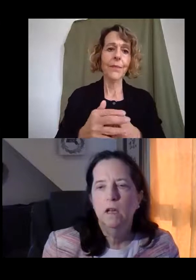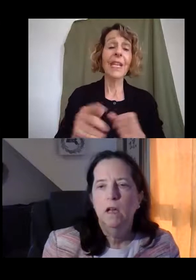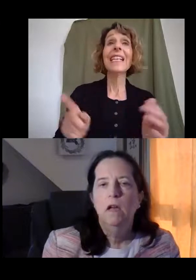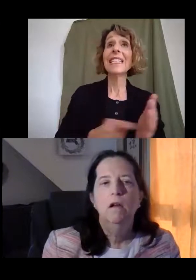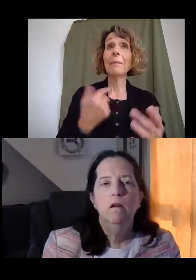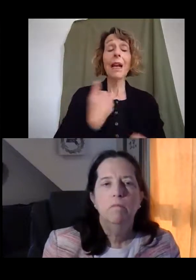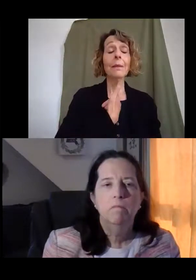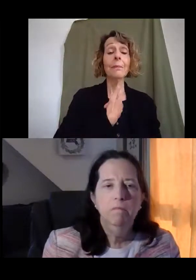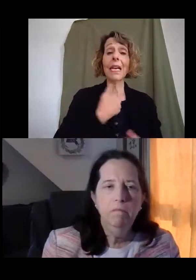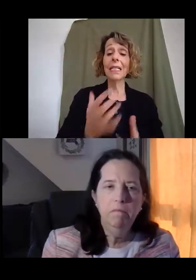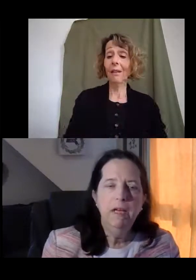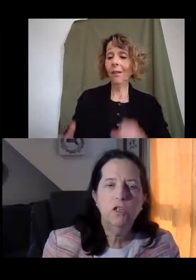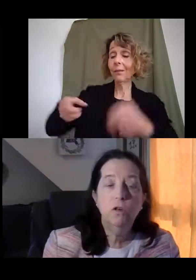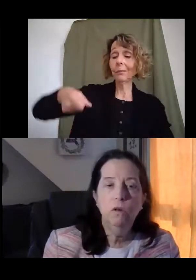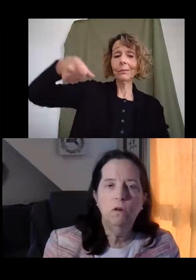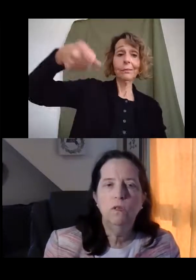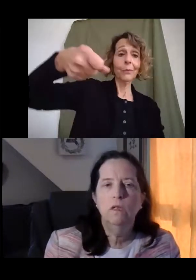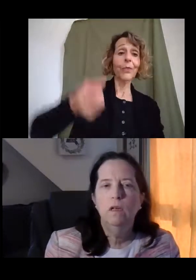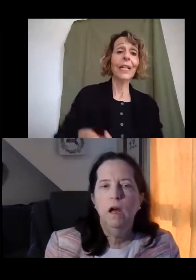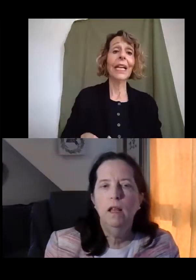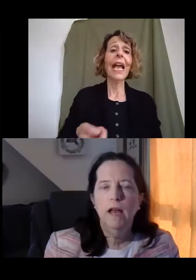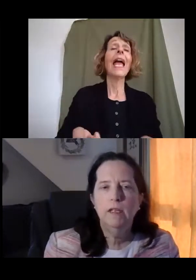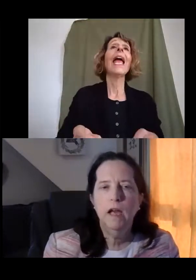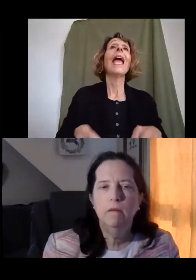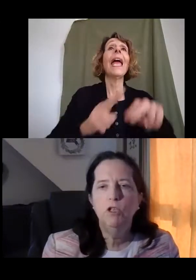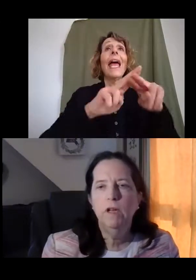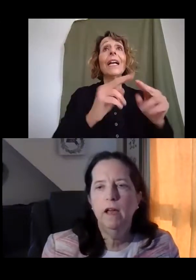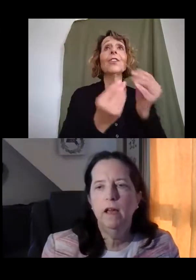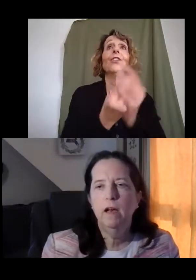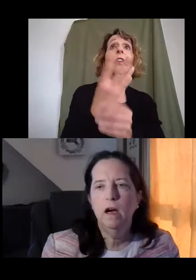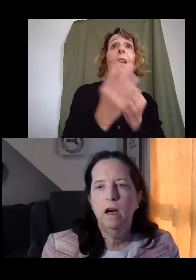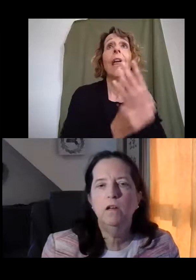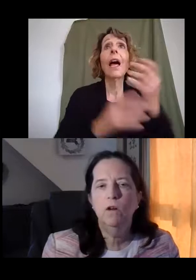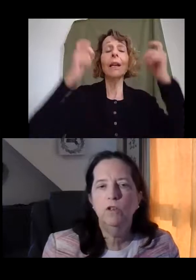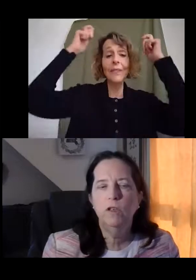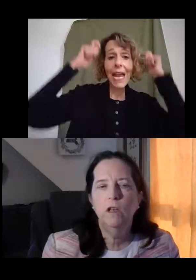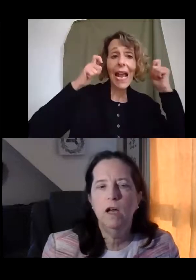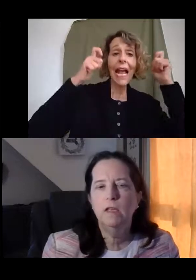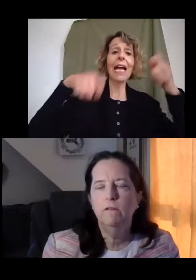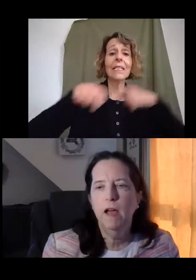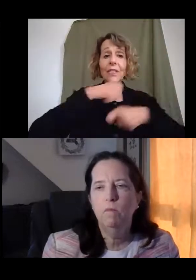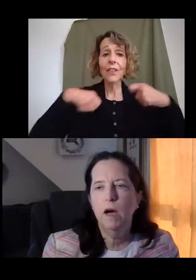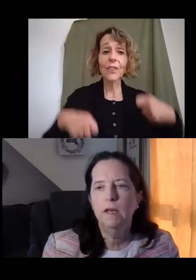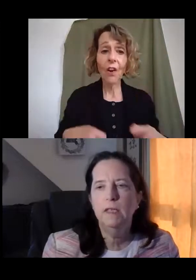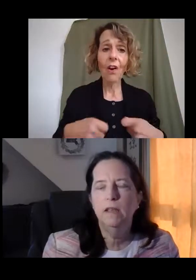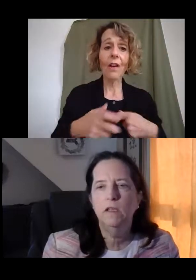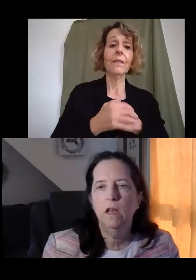hats. In schools, a lot of times you can go to the lost and found box, and there's a lot